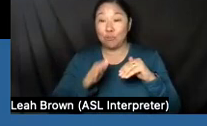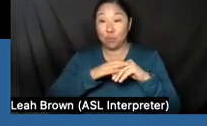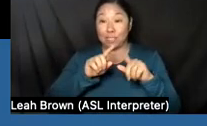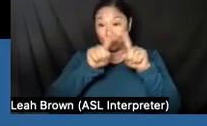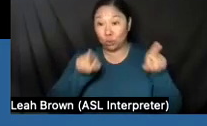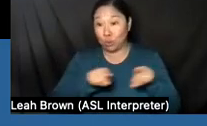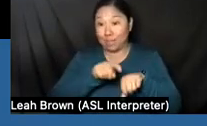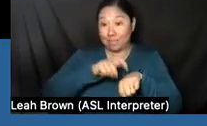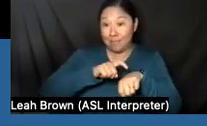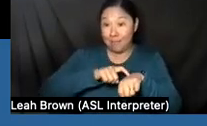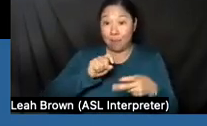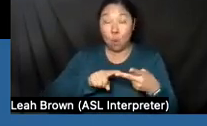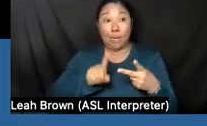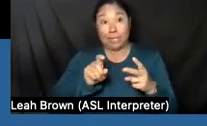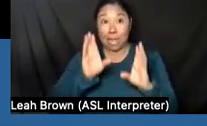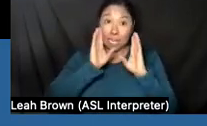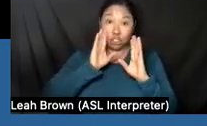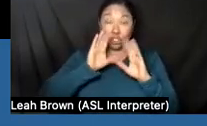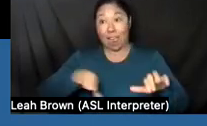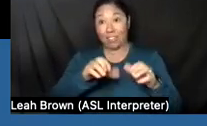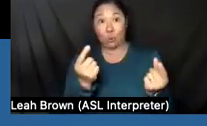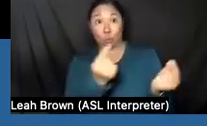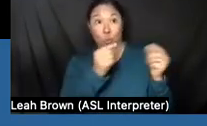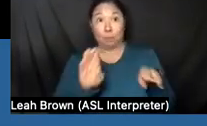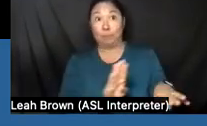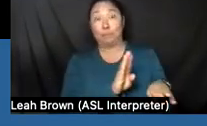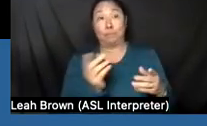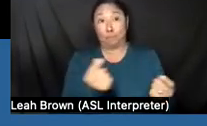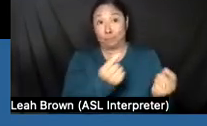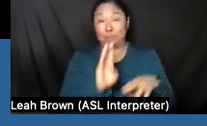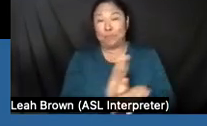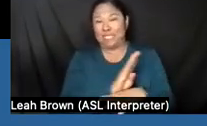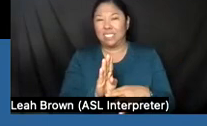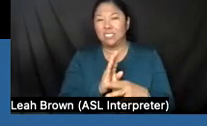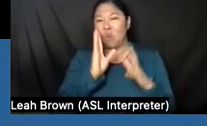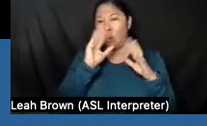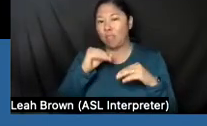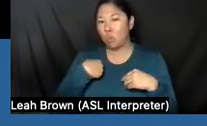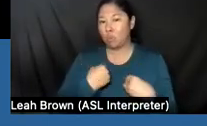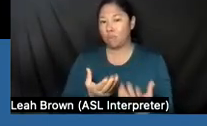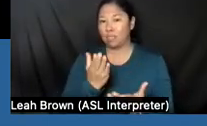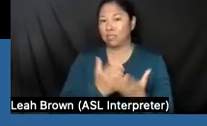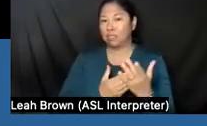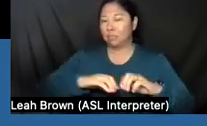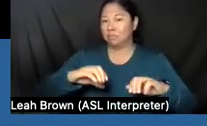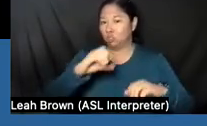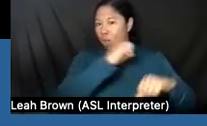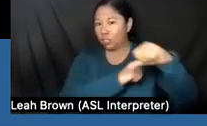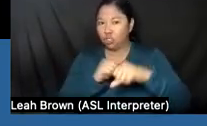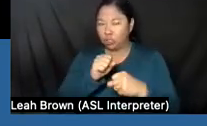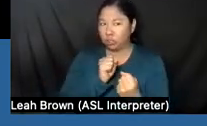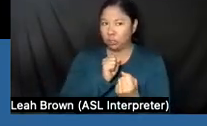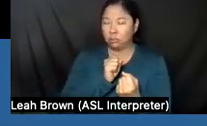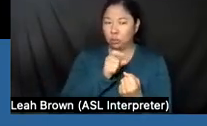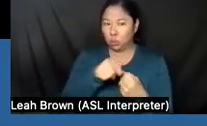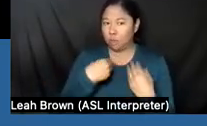or activities to do. So our goal is to hopefully provide you with some strategies that you can use at home with your kiddos, and hopefully we can support you during those